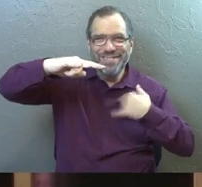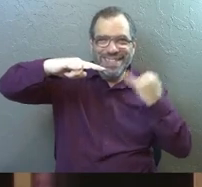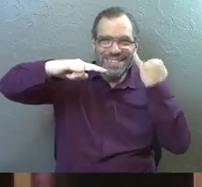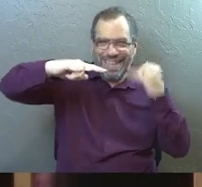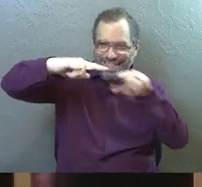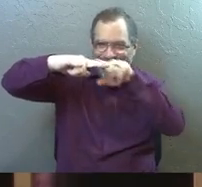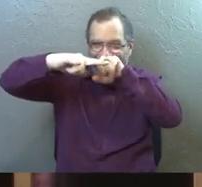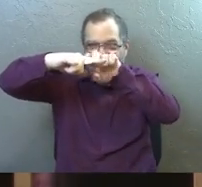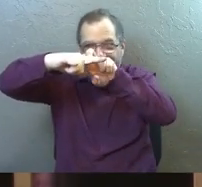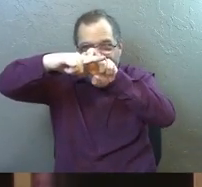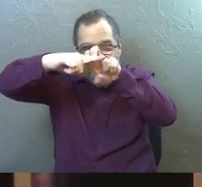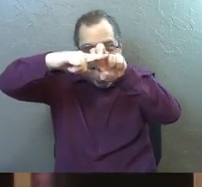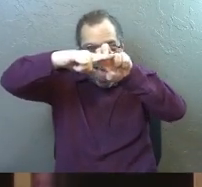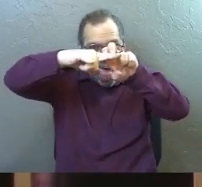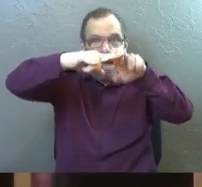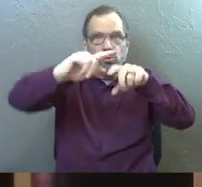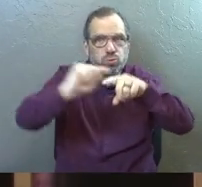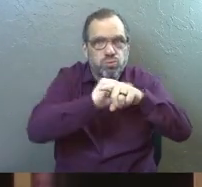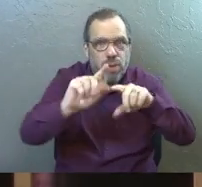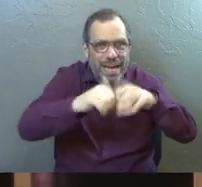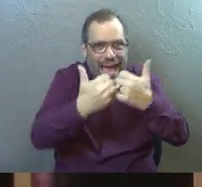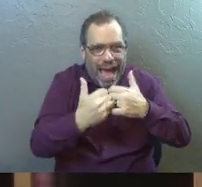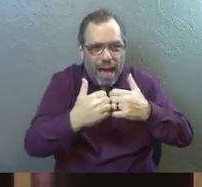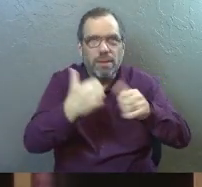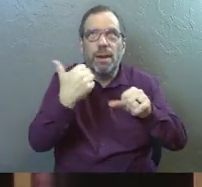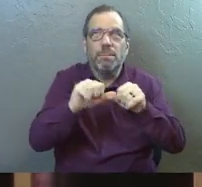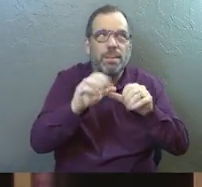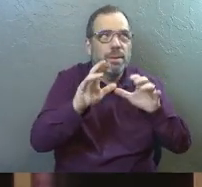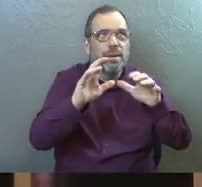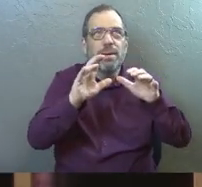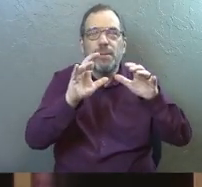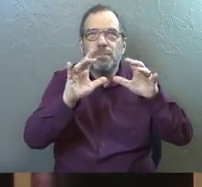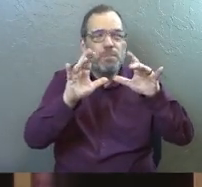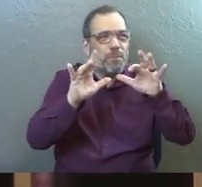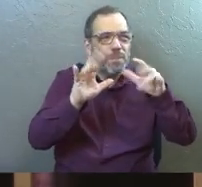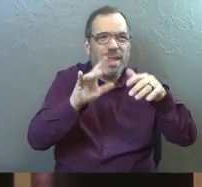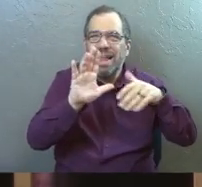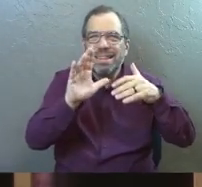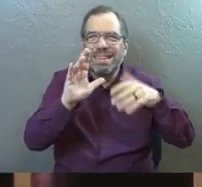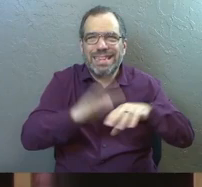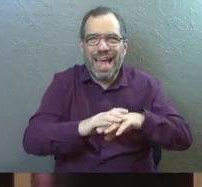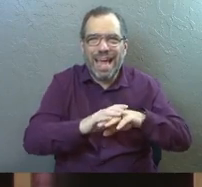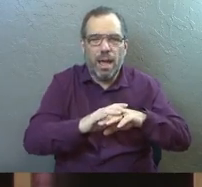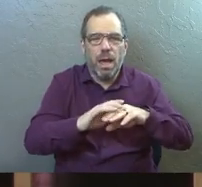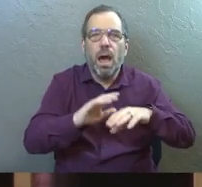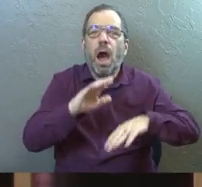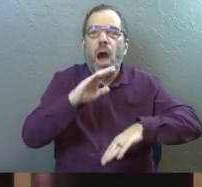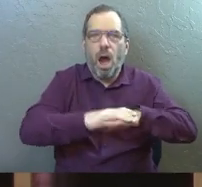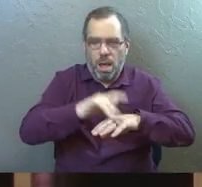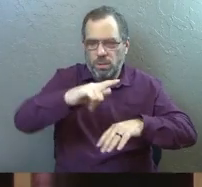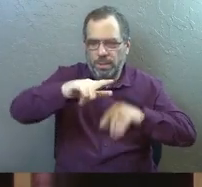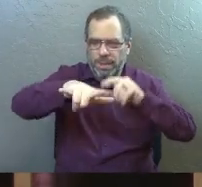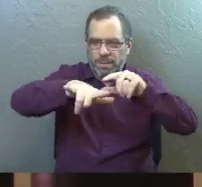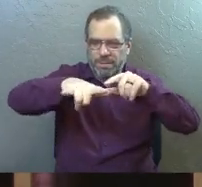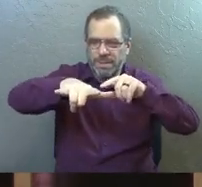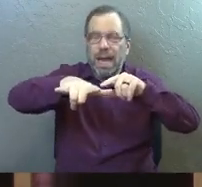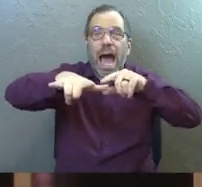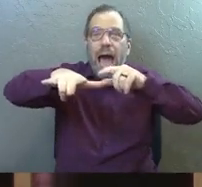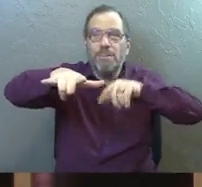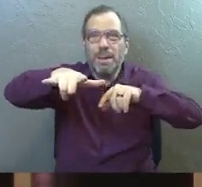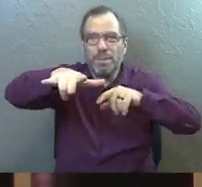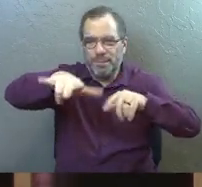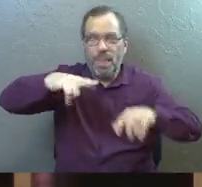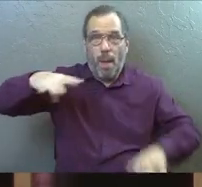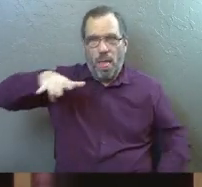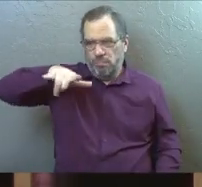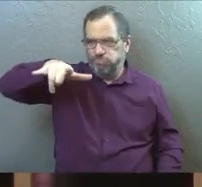It was a blast. And I mean, they spent all day training us how to do it. And I remember, you know, they have you climb out on the wing of the plane. I've described this